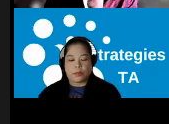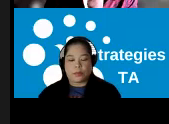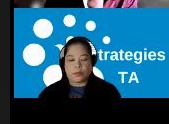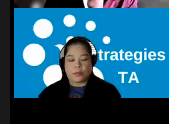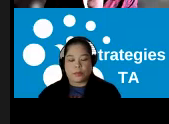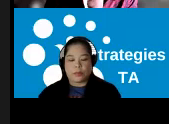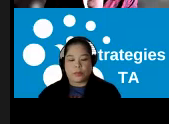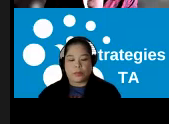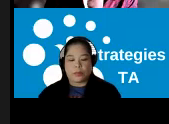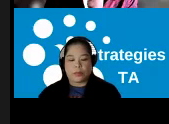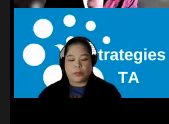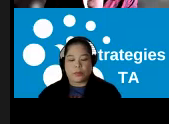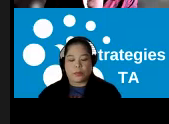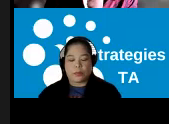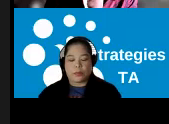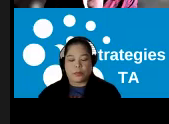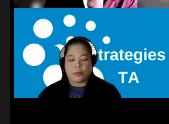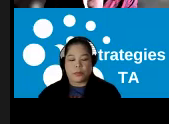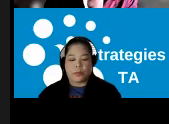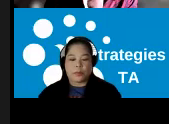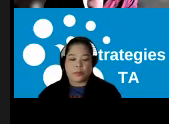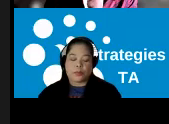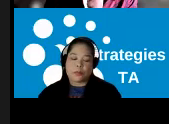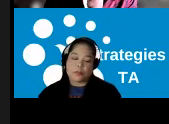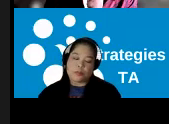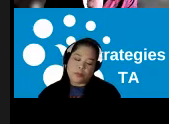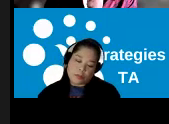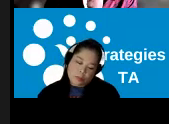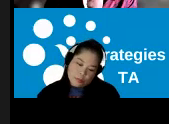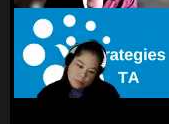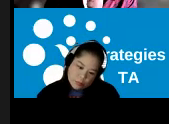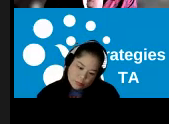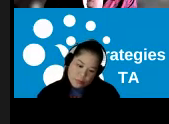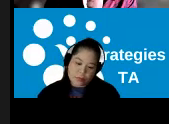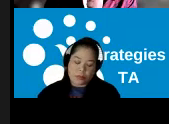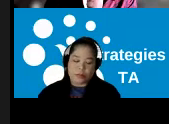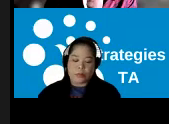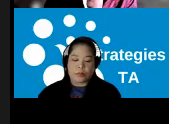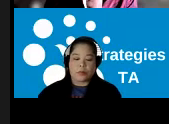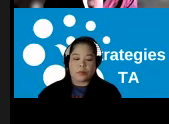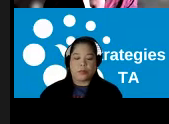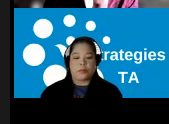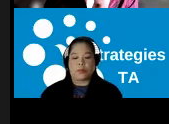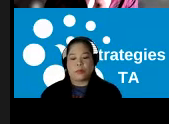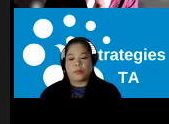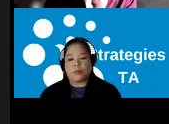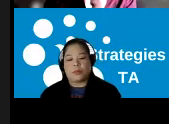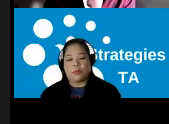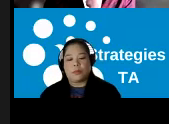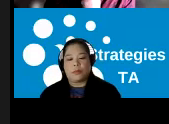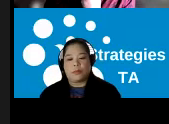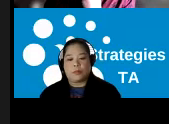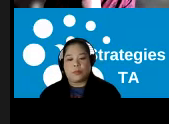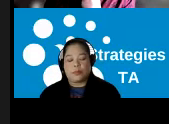Healthy Start and community schools. And so towards the end of this summer, the